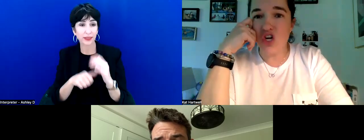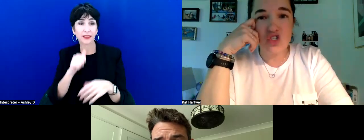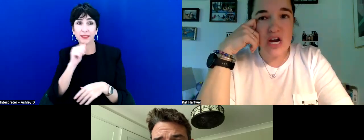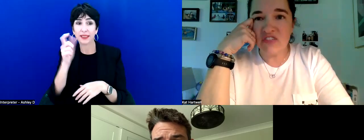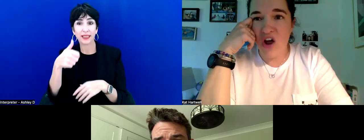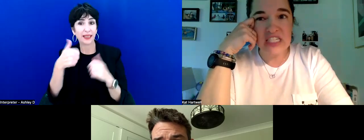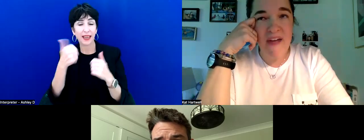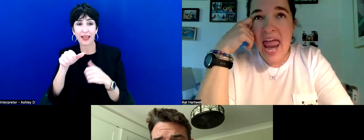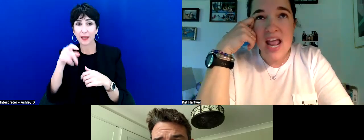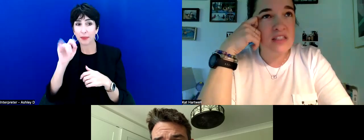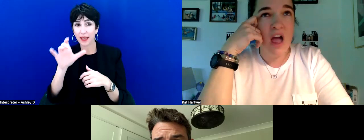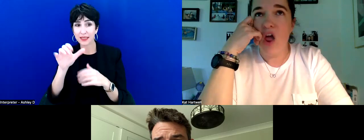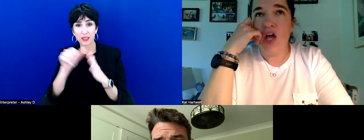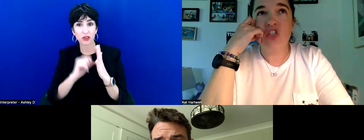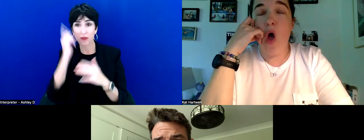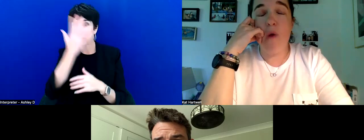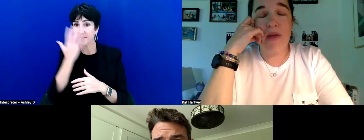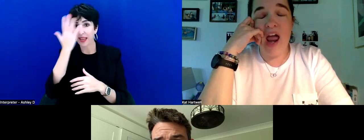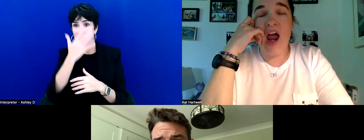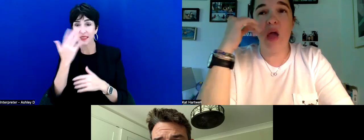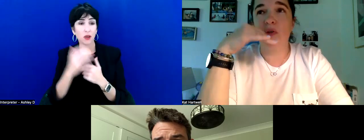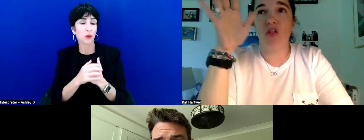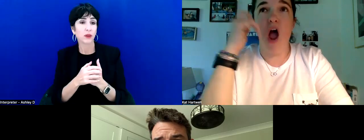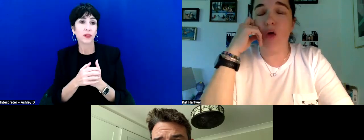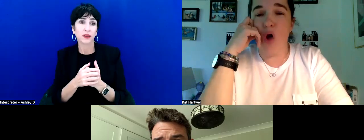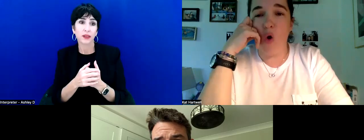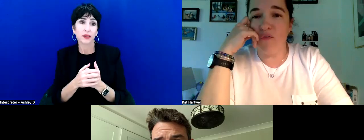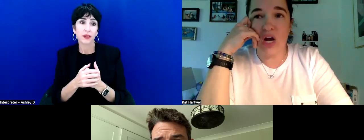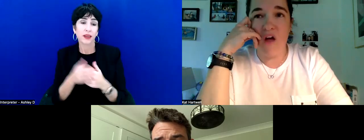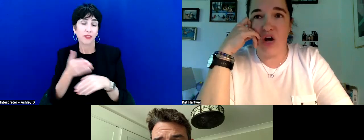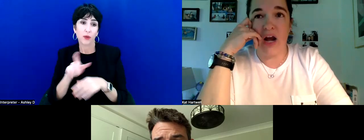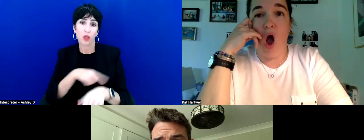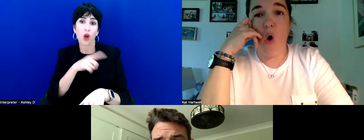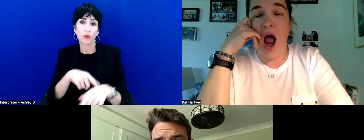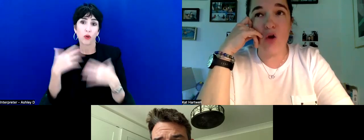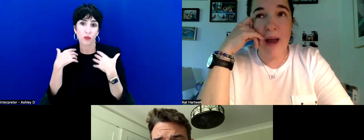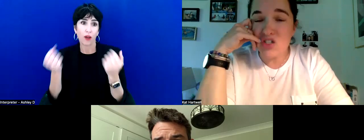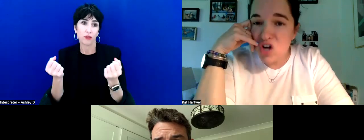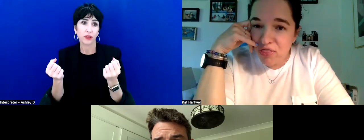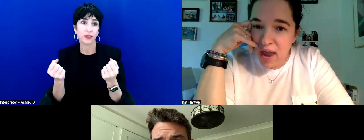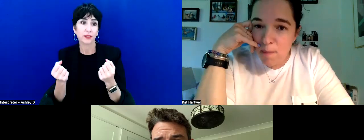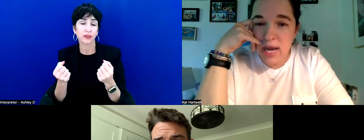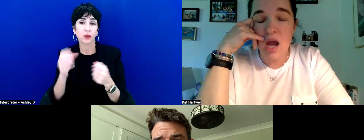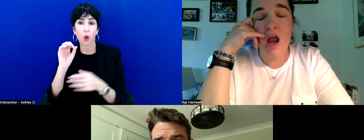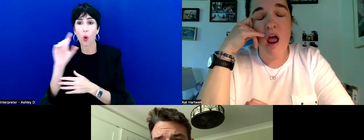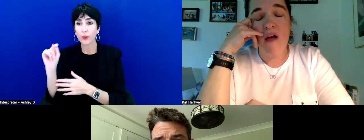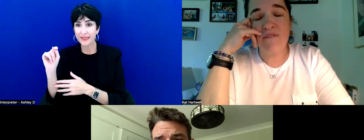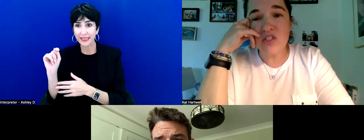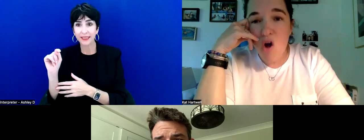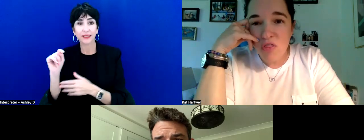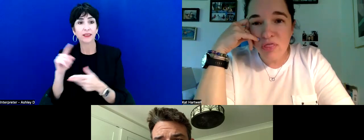plastic surgery for his face. So, but then it was a long road of recovery, or occupational